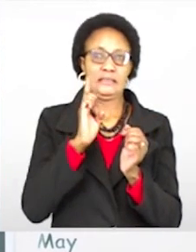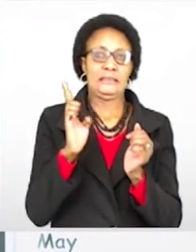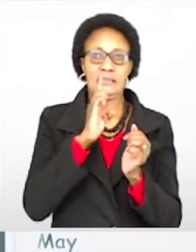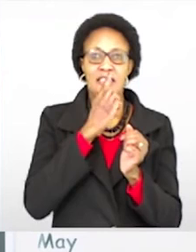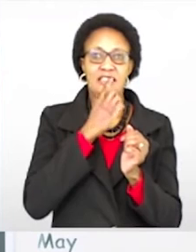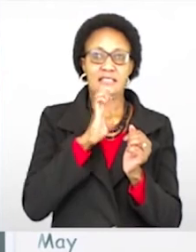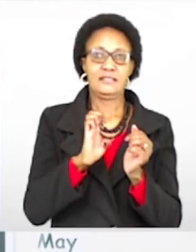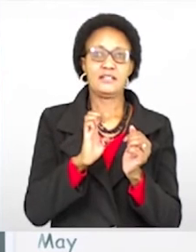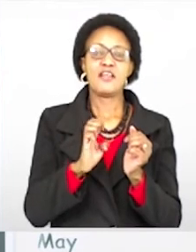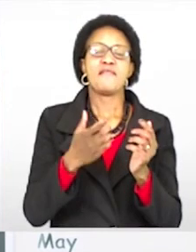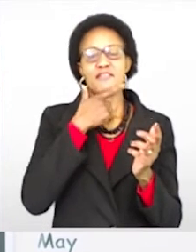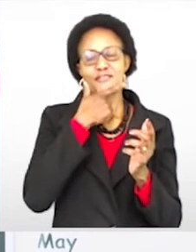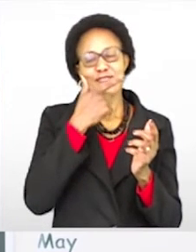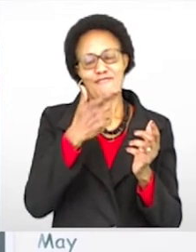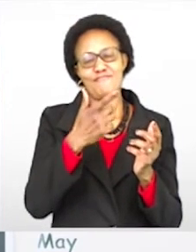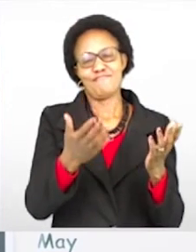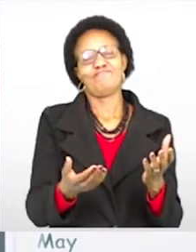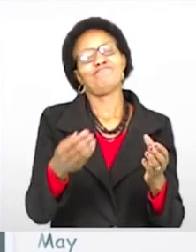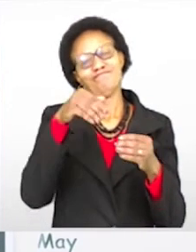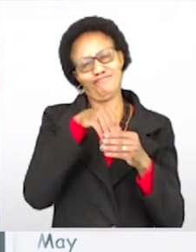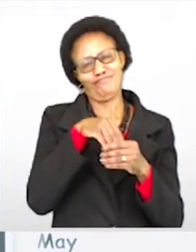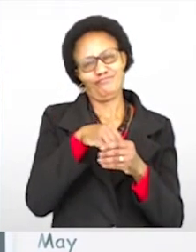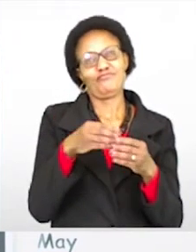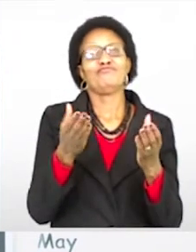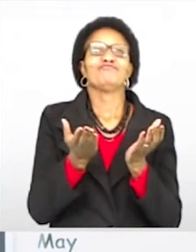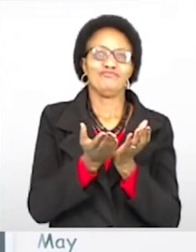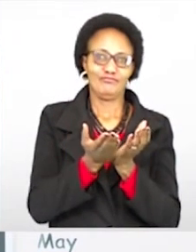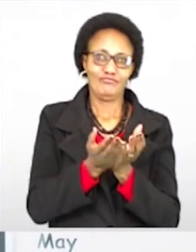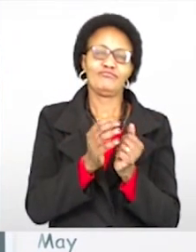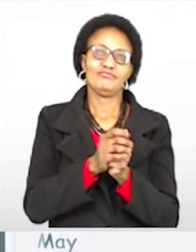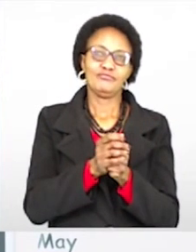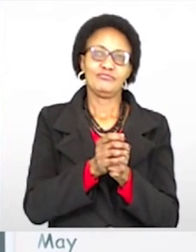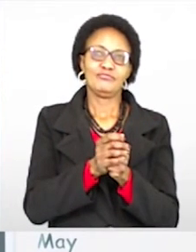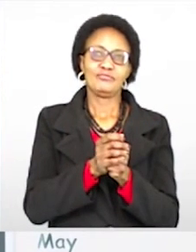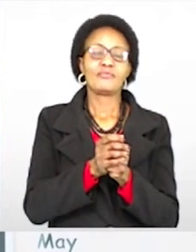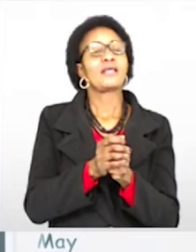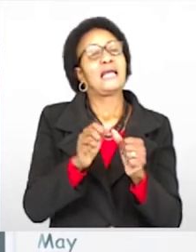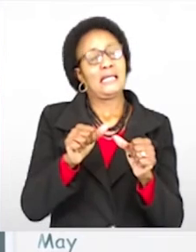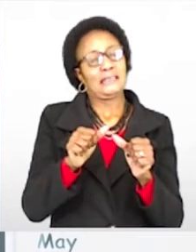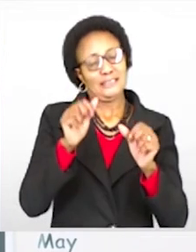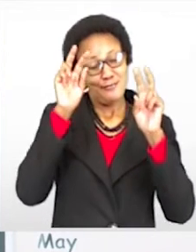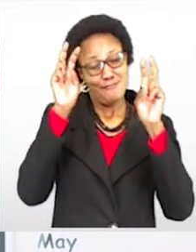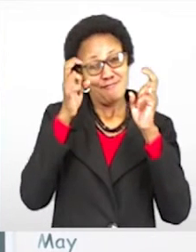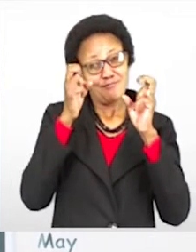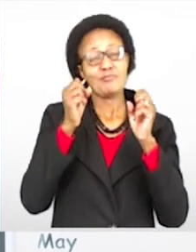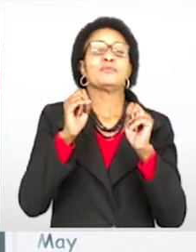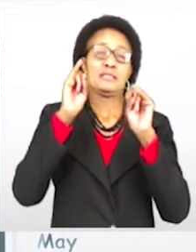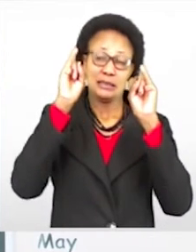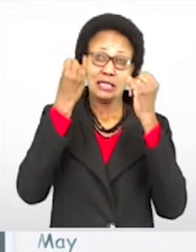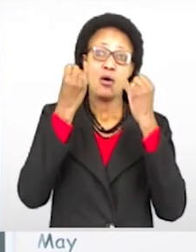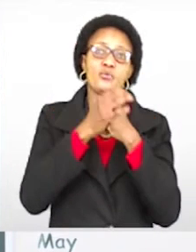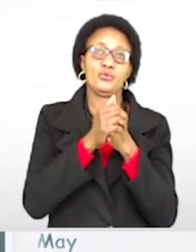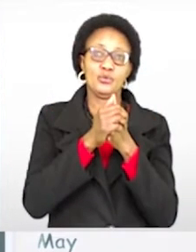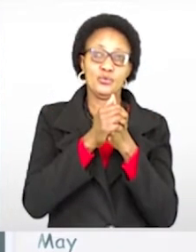for joining me today. Our theme this week has been town, and we have been doing many things